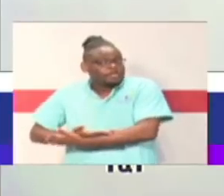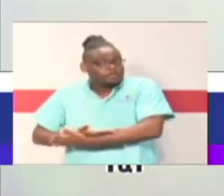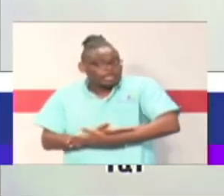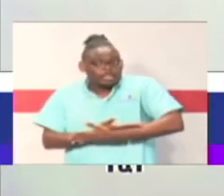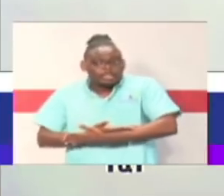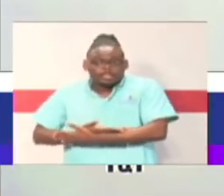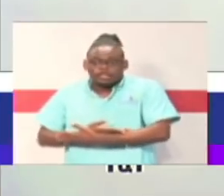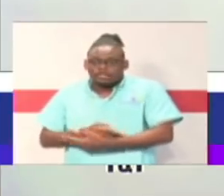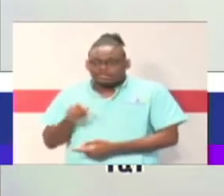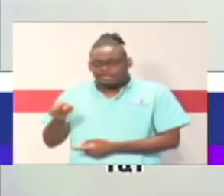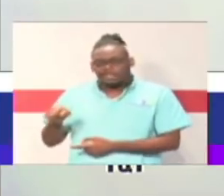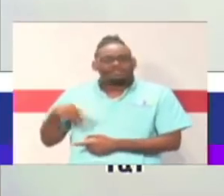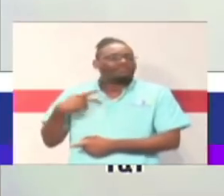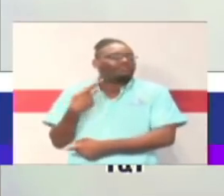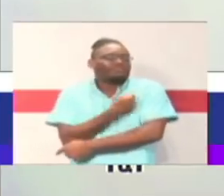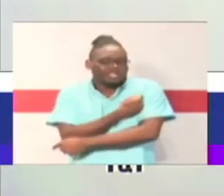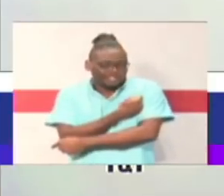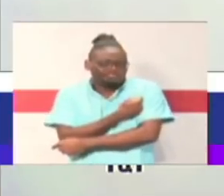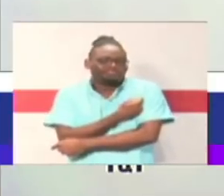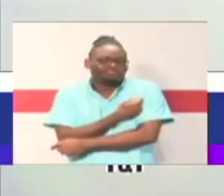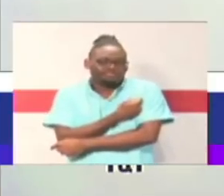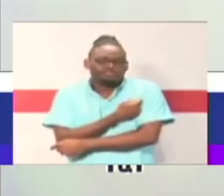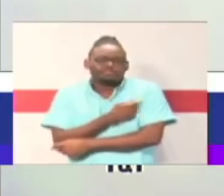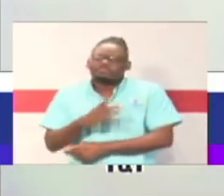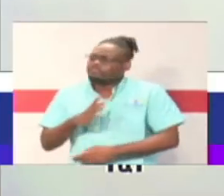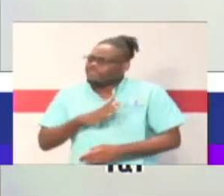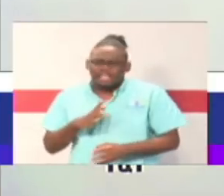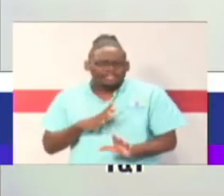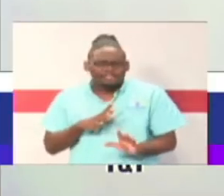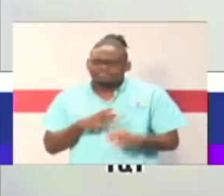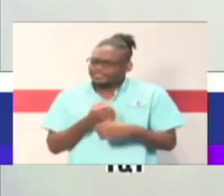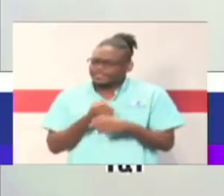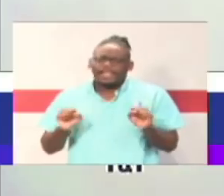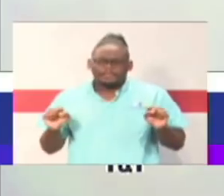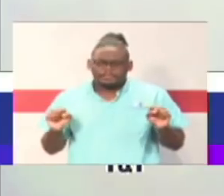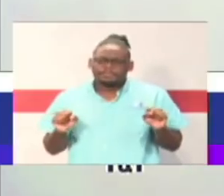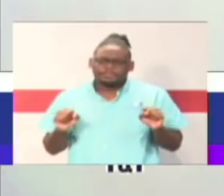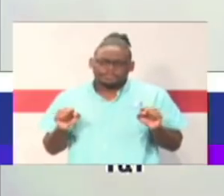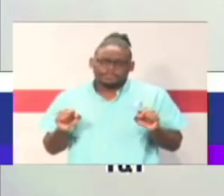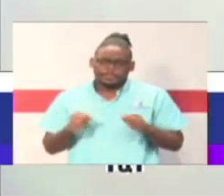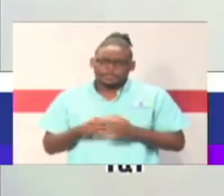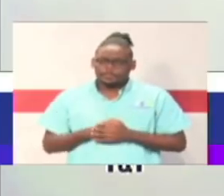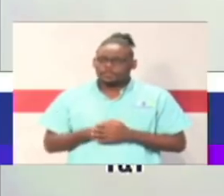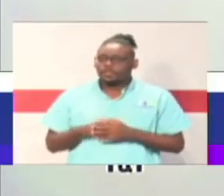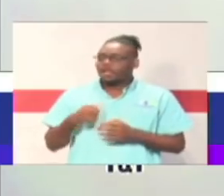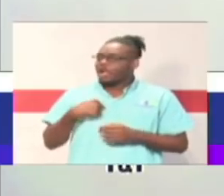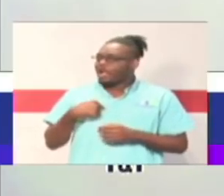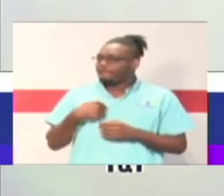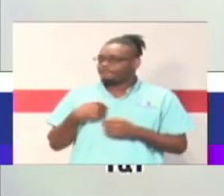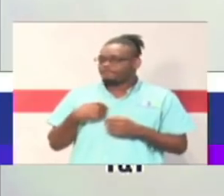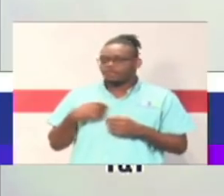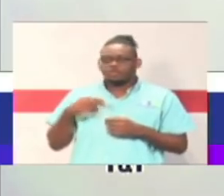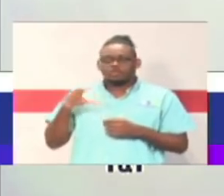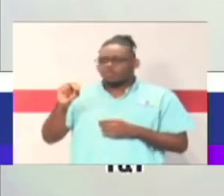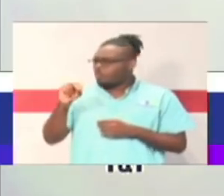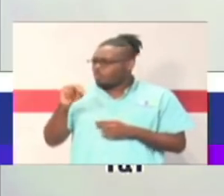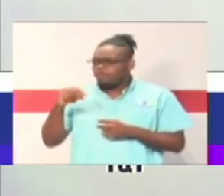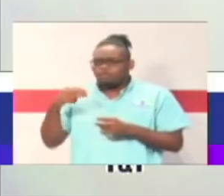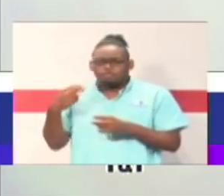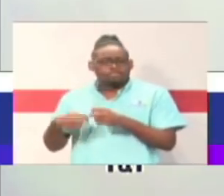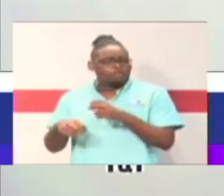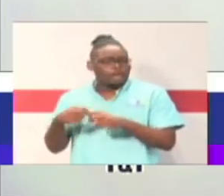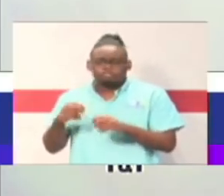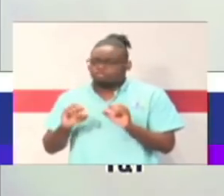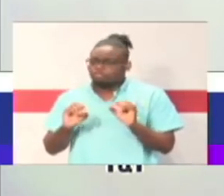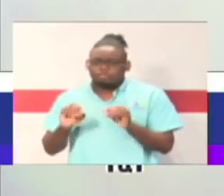is a non-live vaccine, and generally non-live vaccines do not cause long-term effects. And it's broken